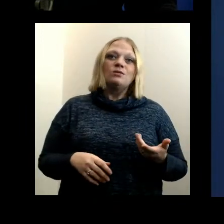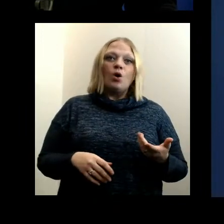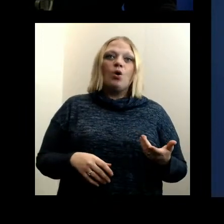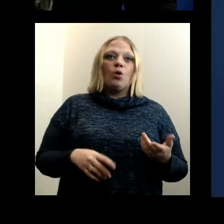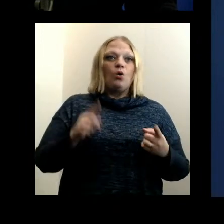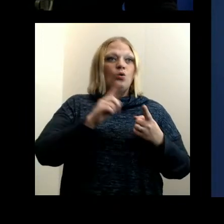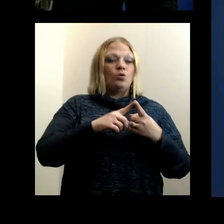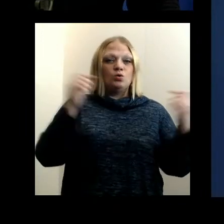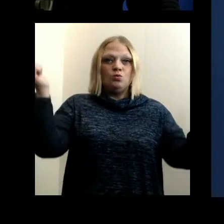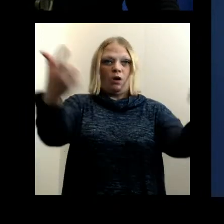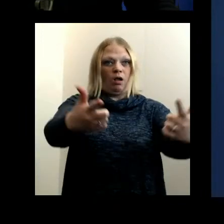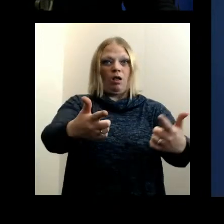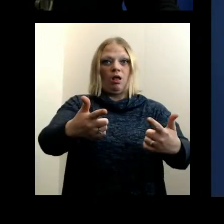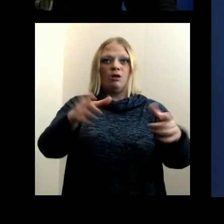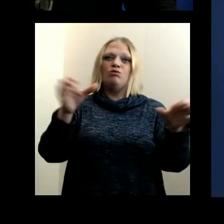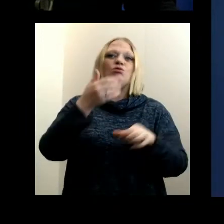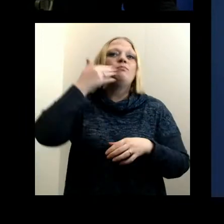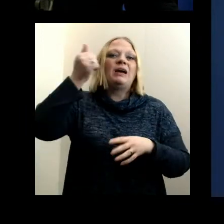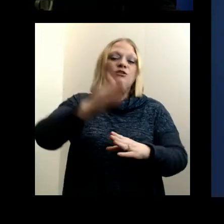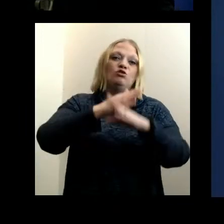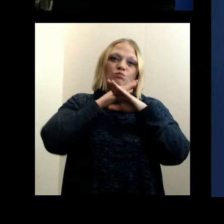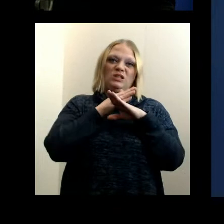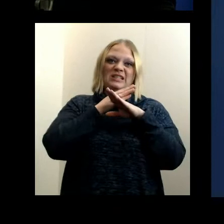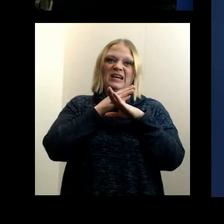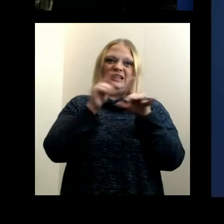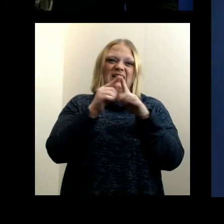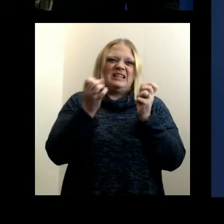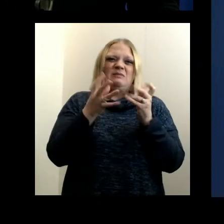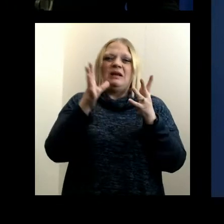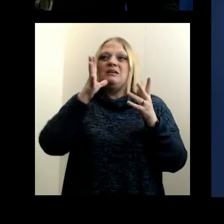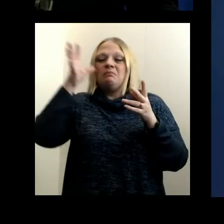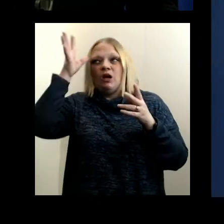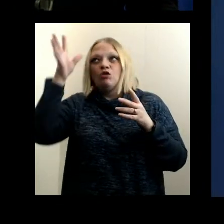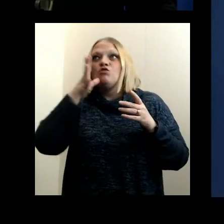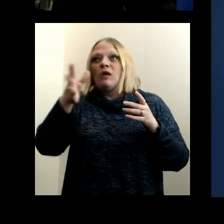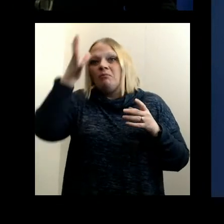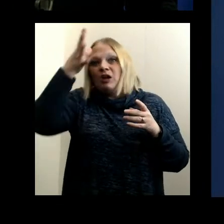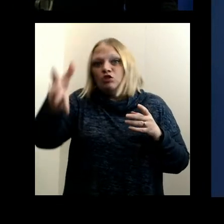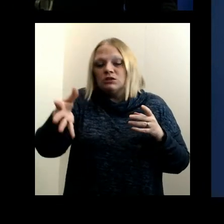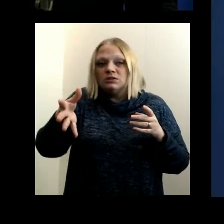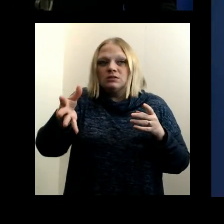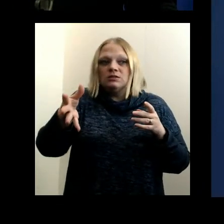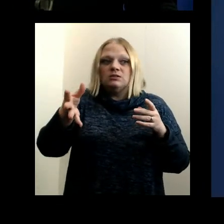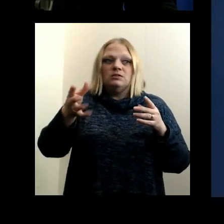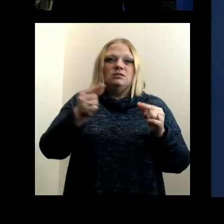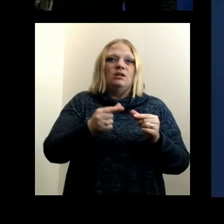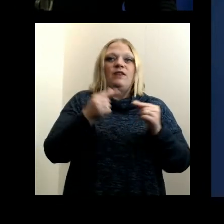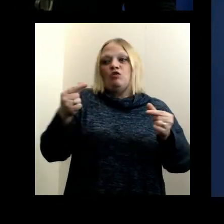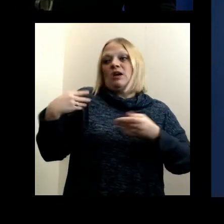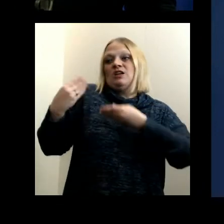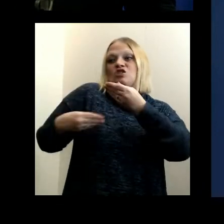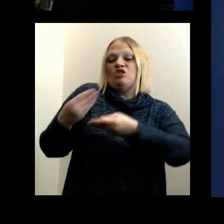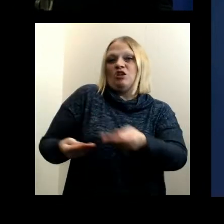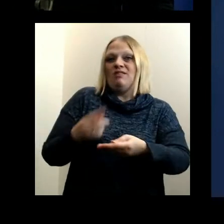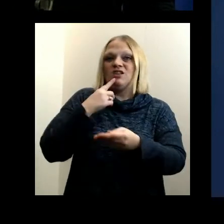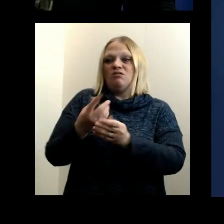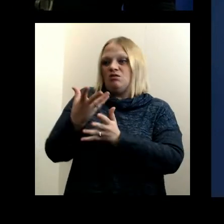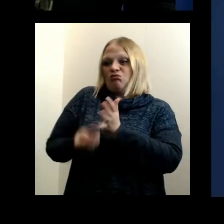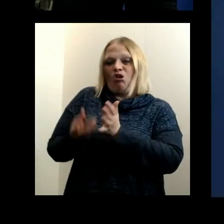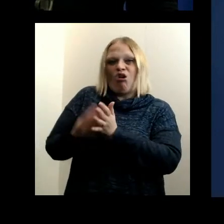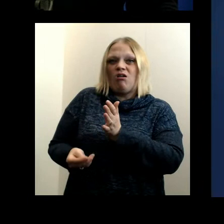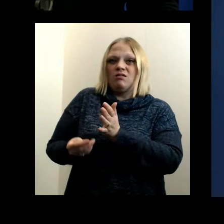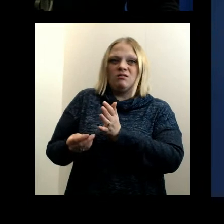to each and all, let's do our best to protect as many of our parents, our grandparents. The greatest generation is being lost as we